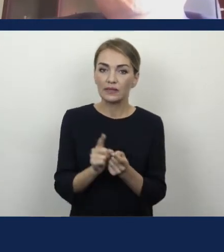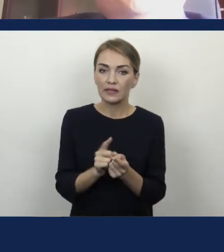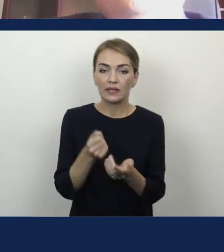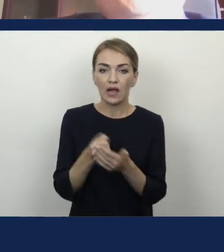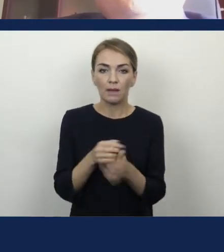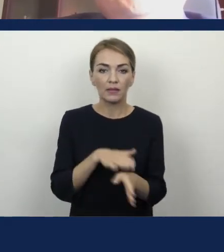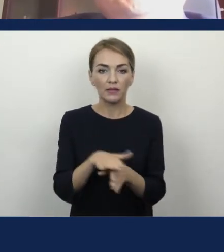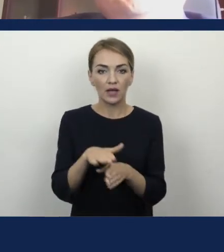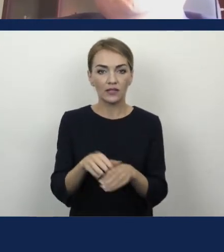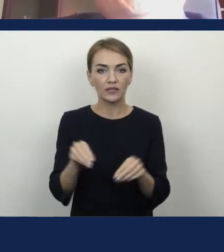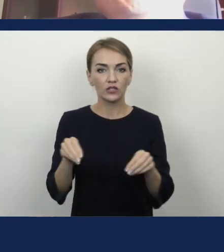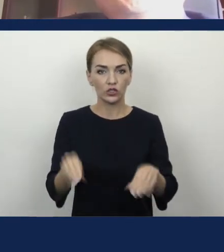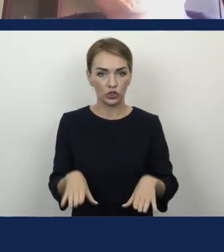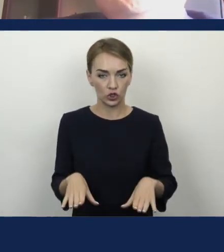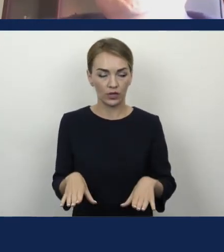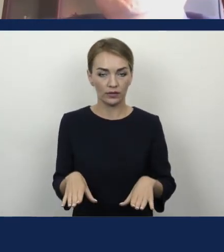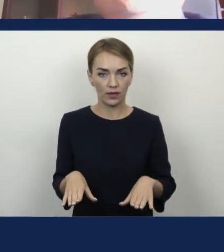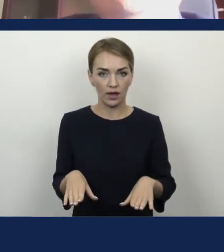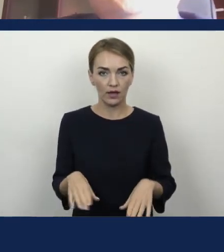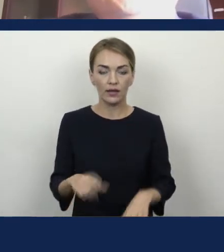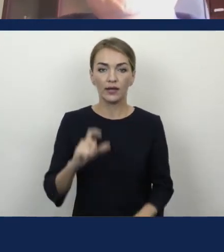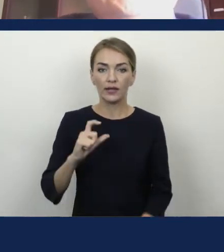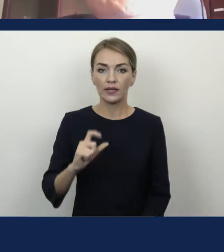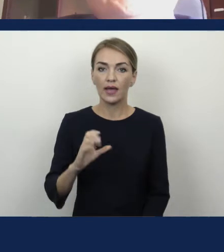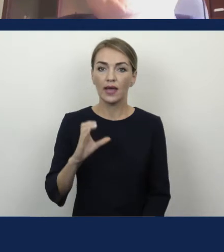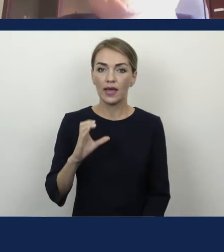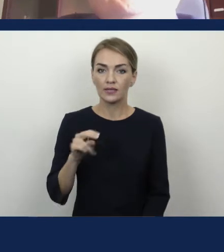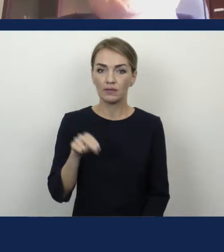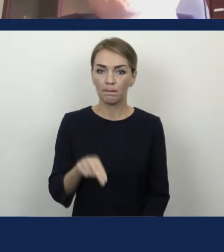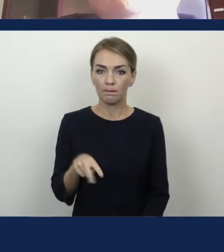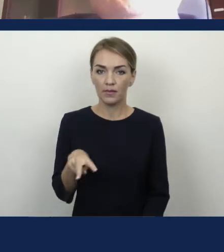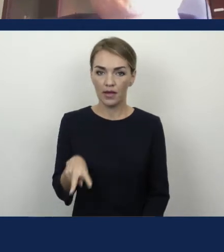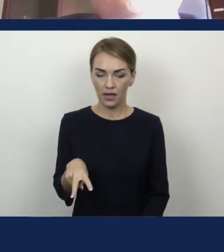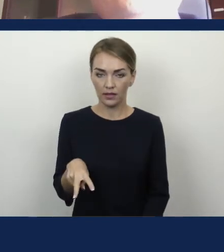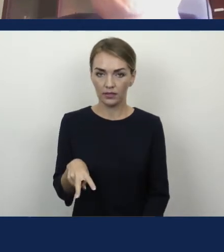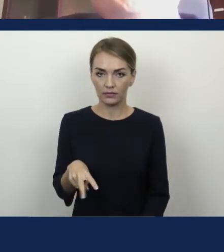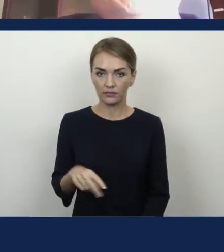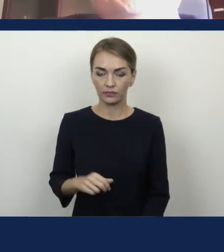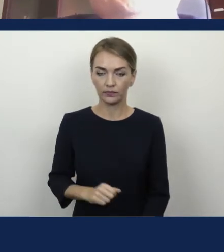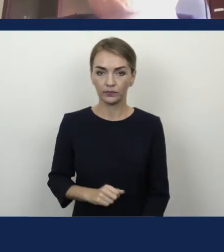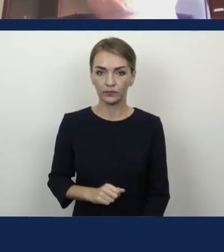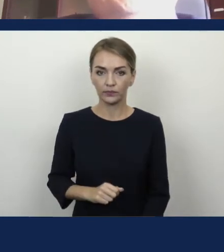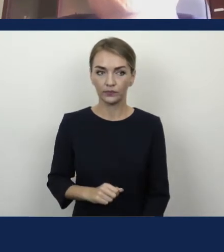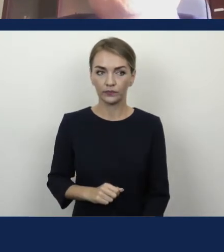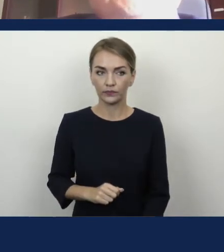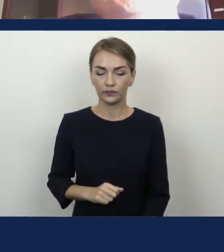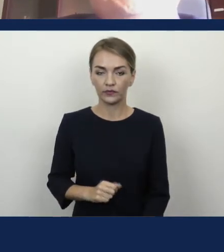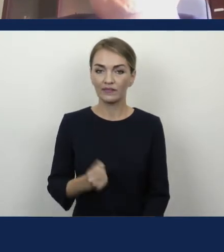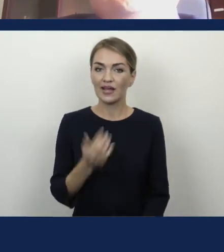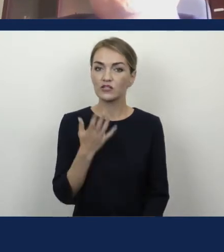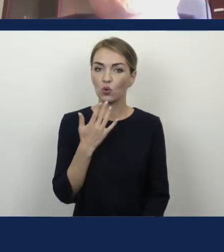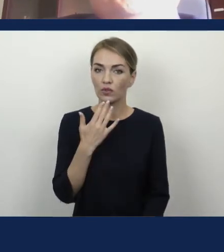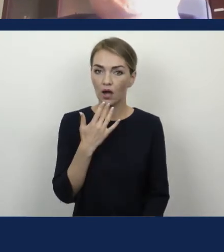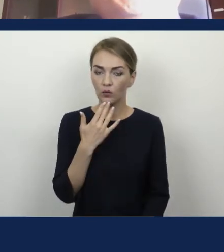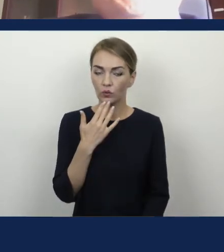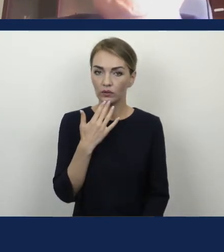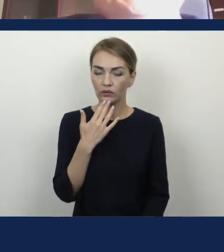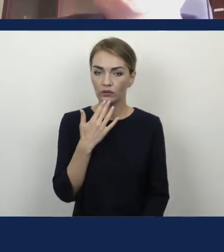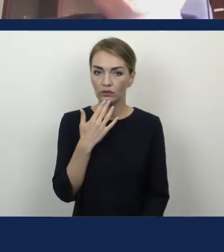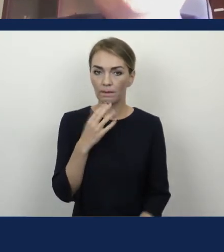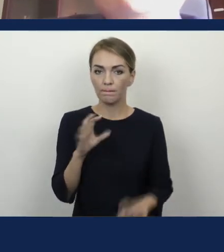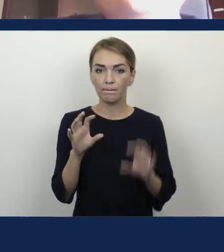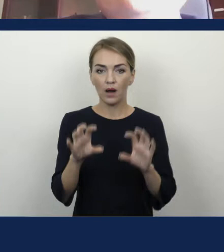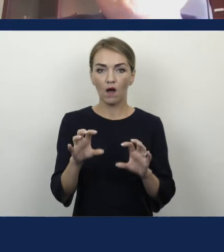to implement the national legal order, the above mentioned Strasbourg Court